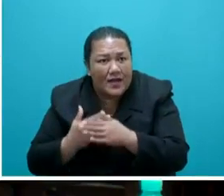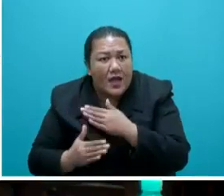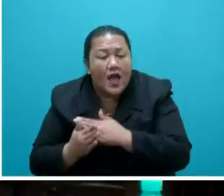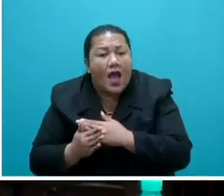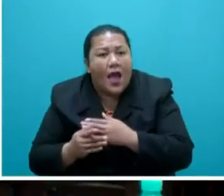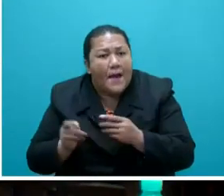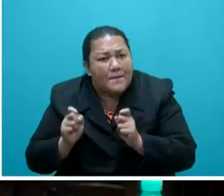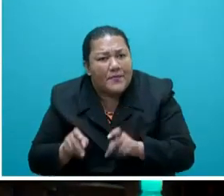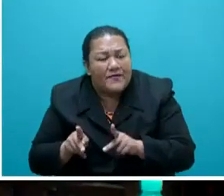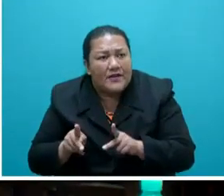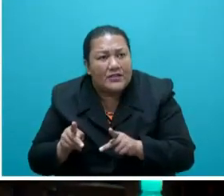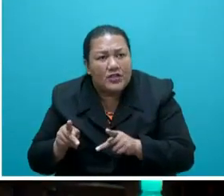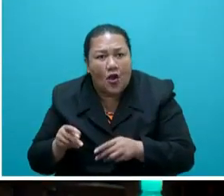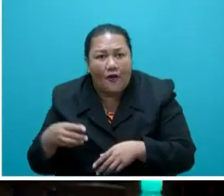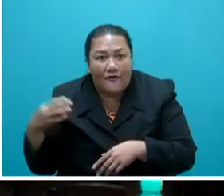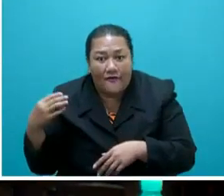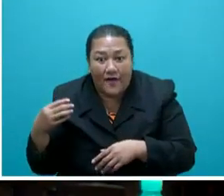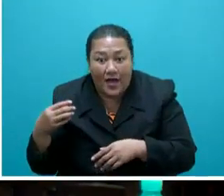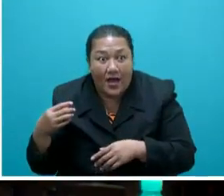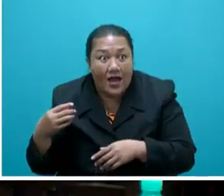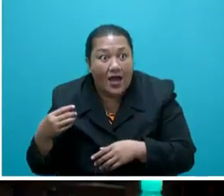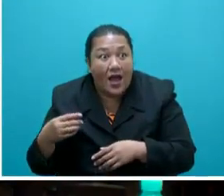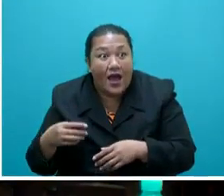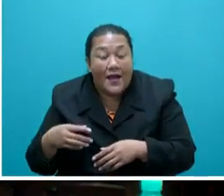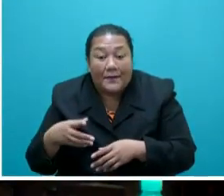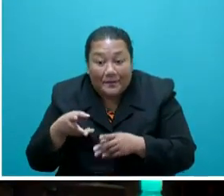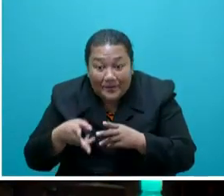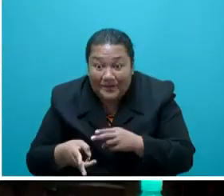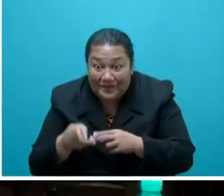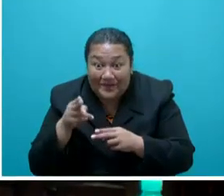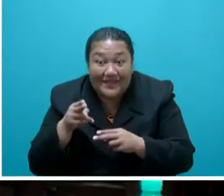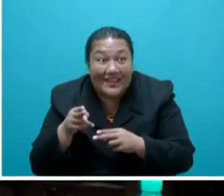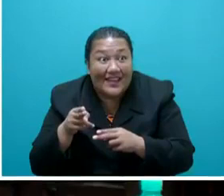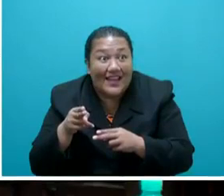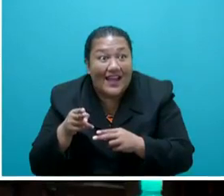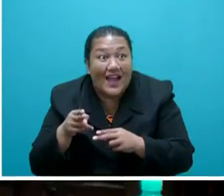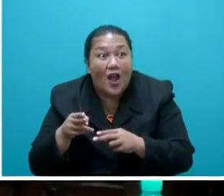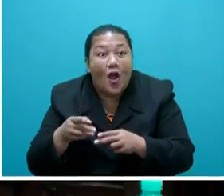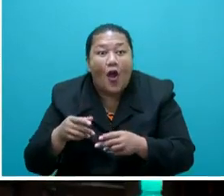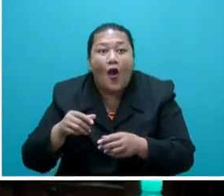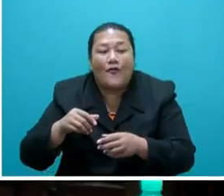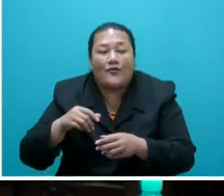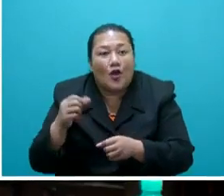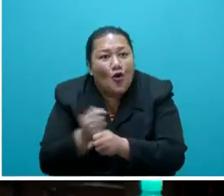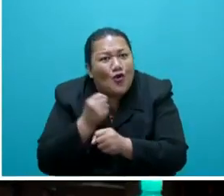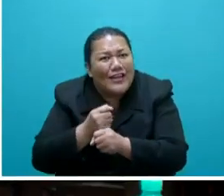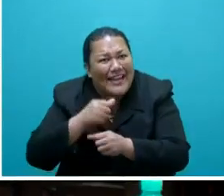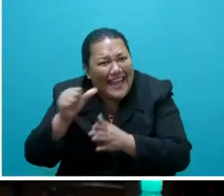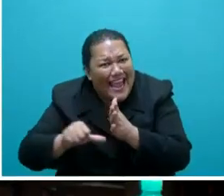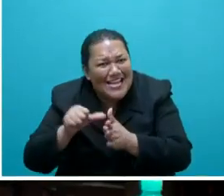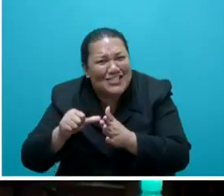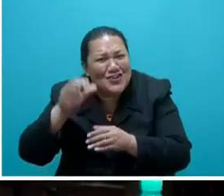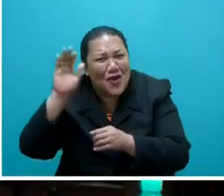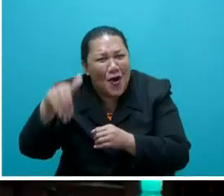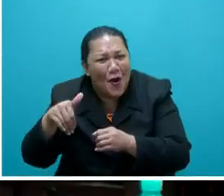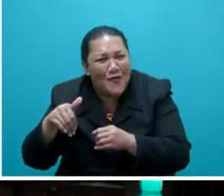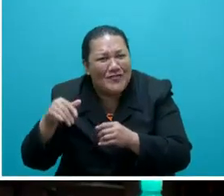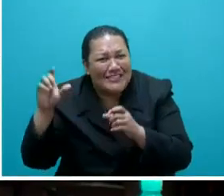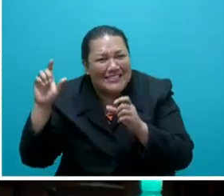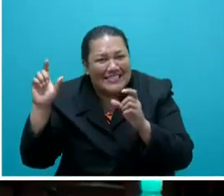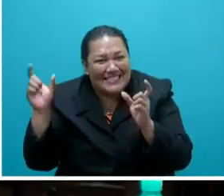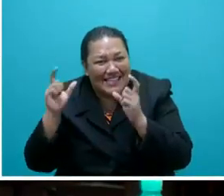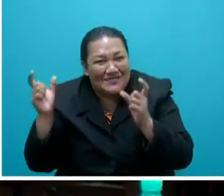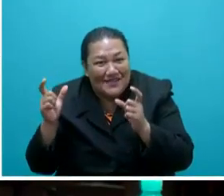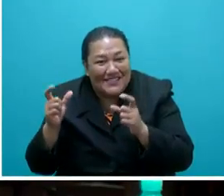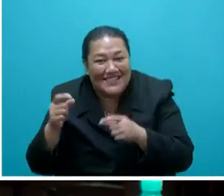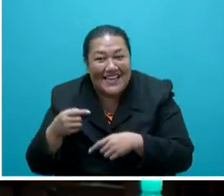at the groundbreaking event for the upgrade and extension of the Golden Age home in Lambasa. It is envisaged that the